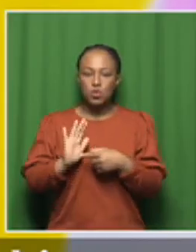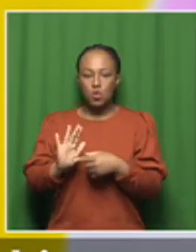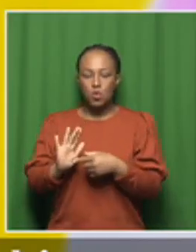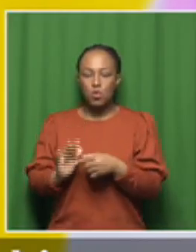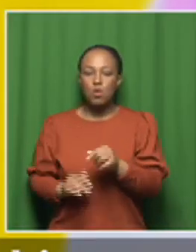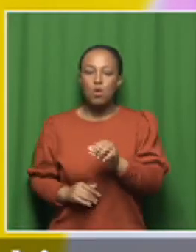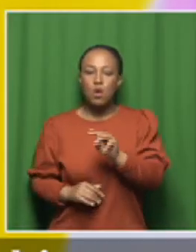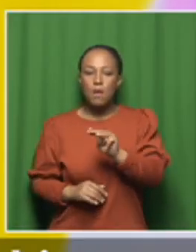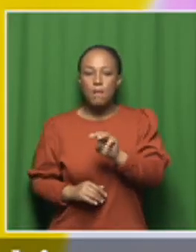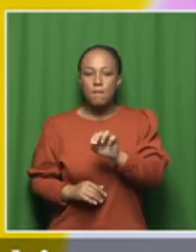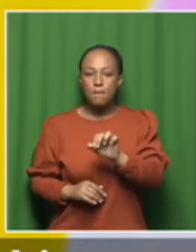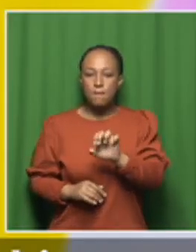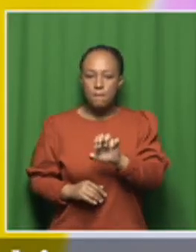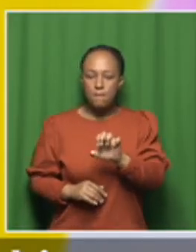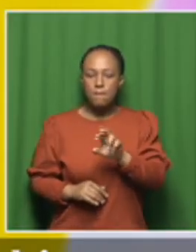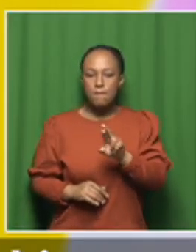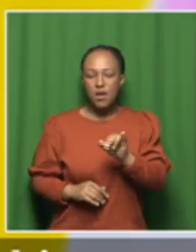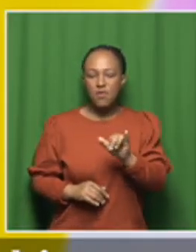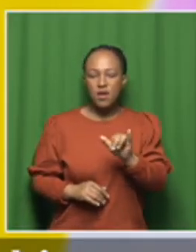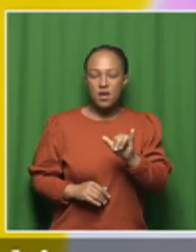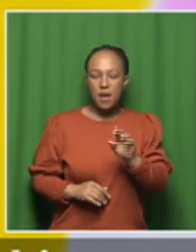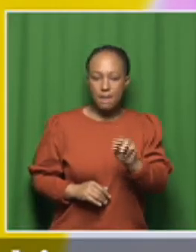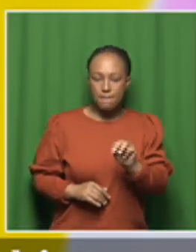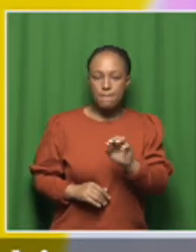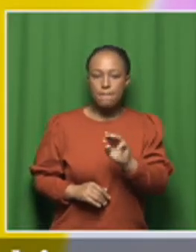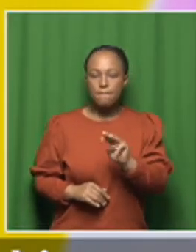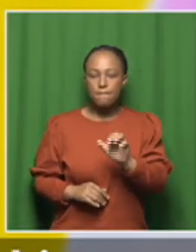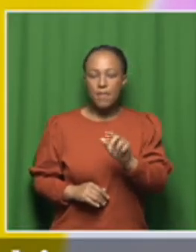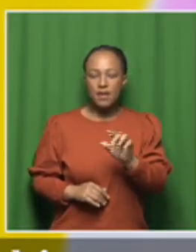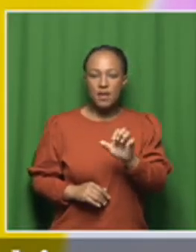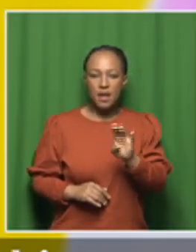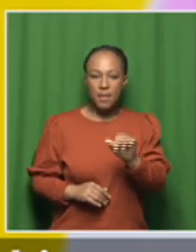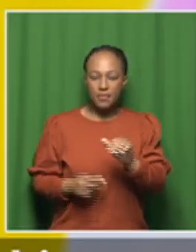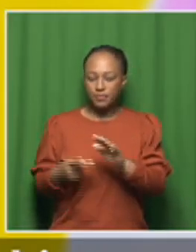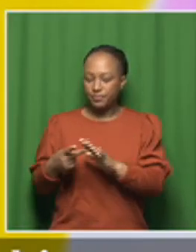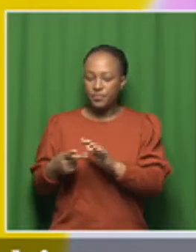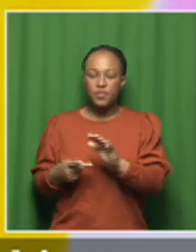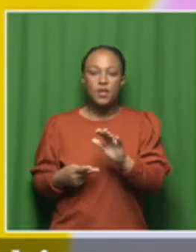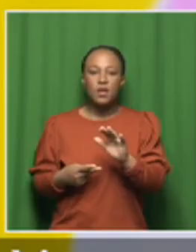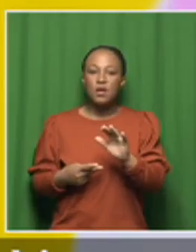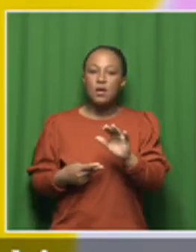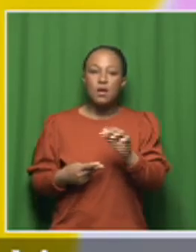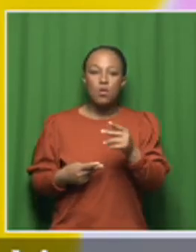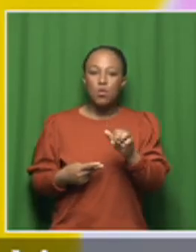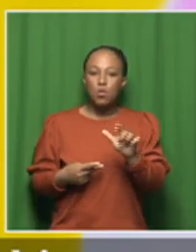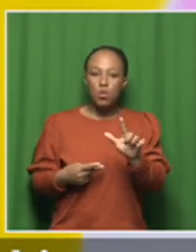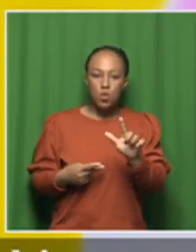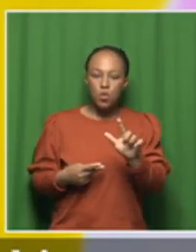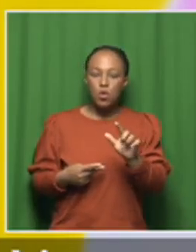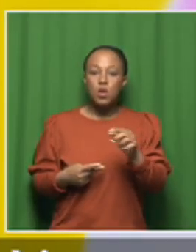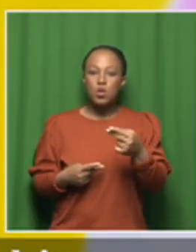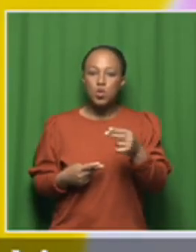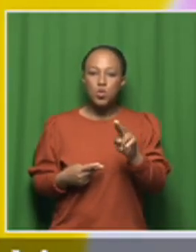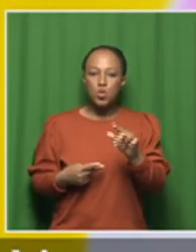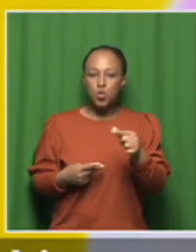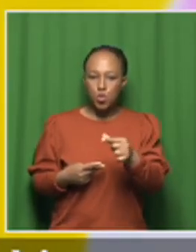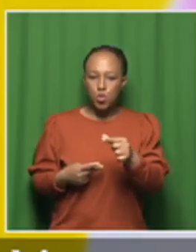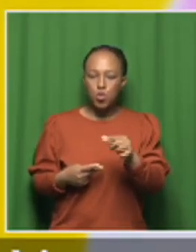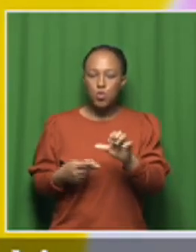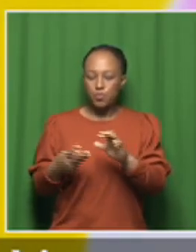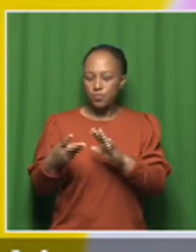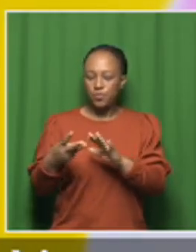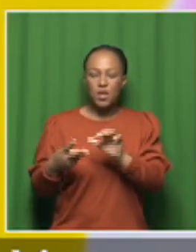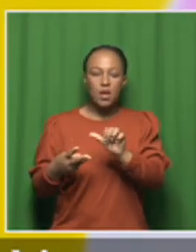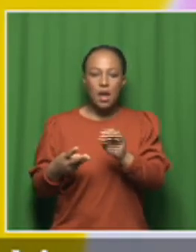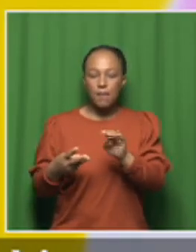etc., Hugh, Abdullah. Funny Abdullah. Even there's going to be a touch on LGBTQI